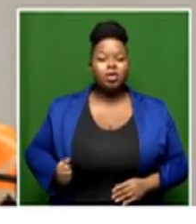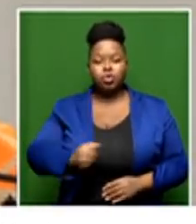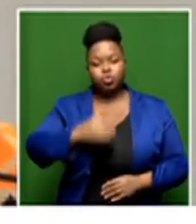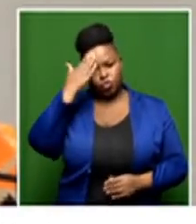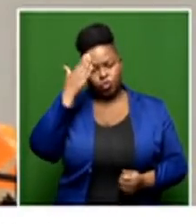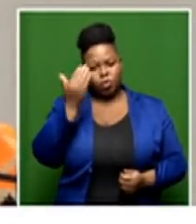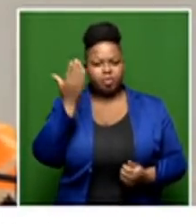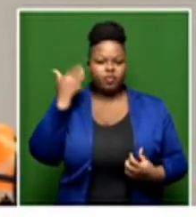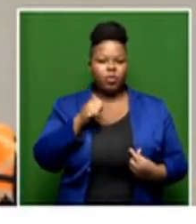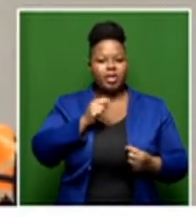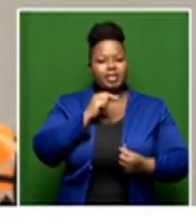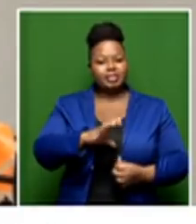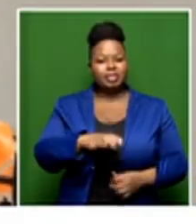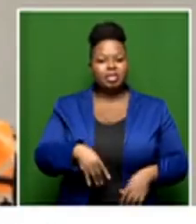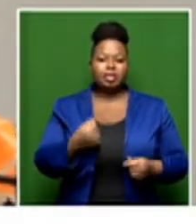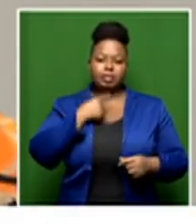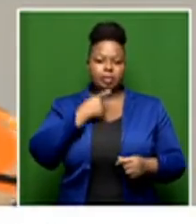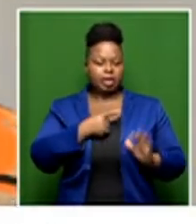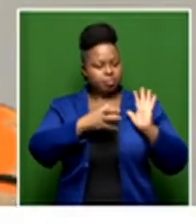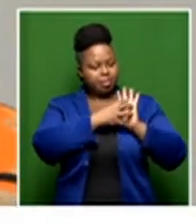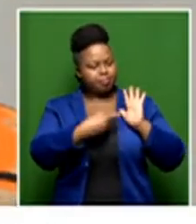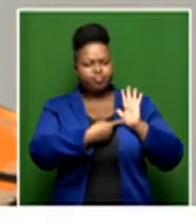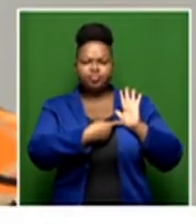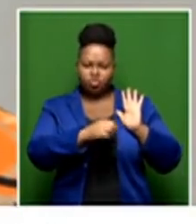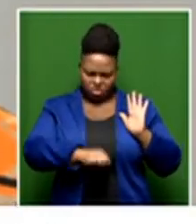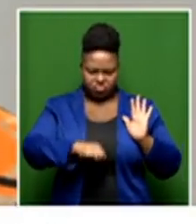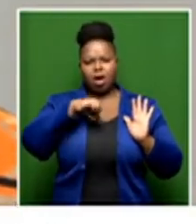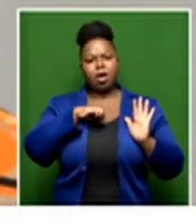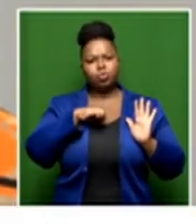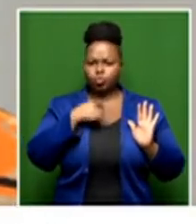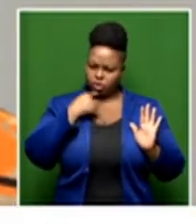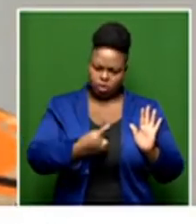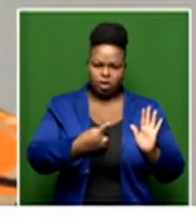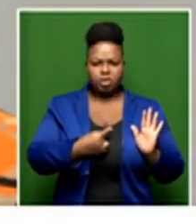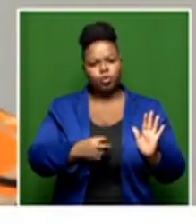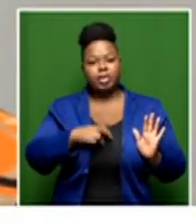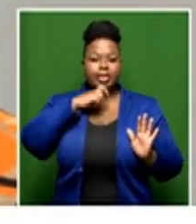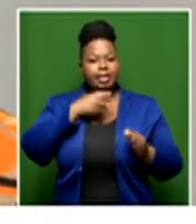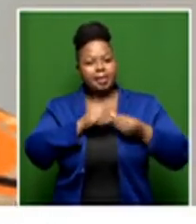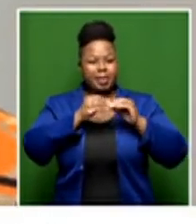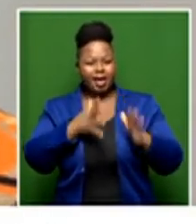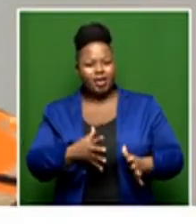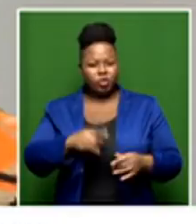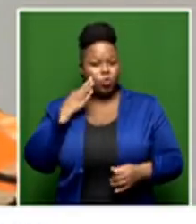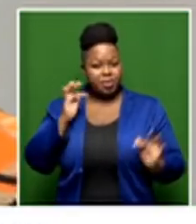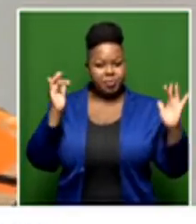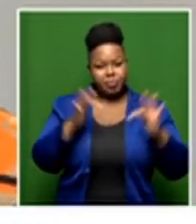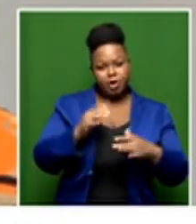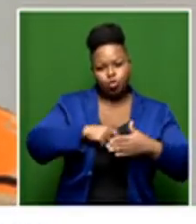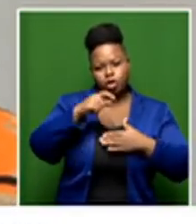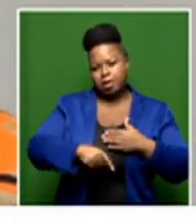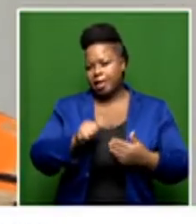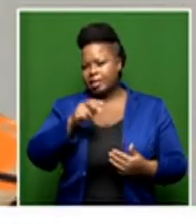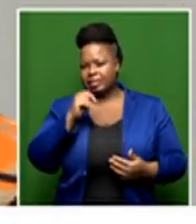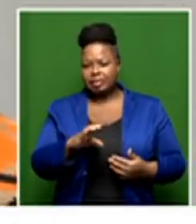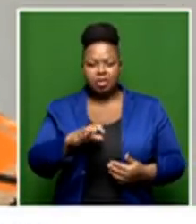league in the ANC often branded itself and was proud to call itself kingmakers during conferences of the